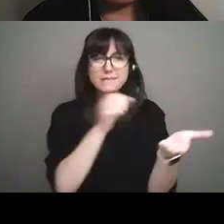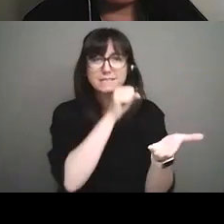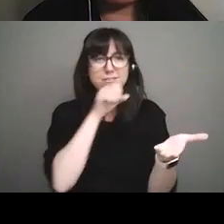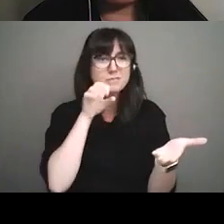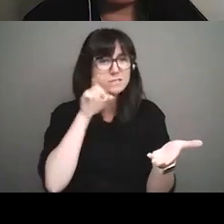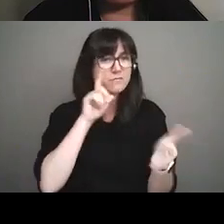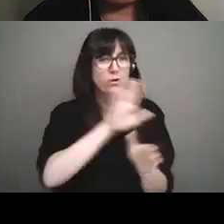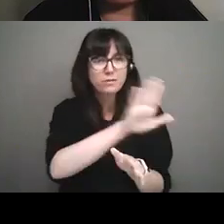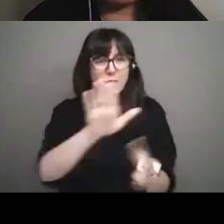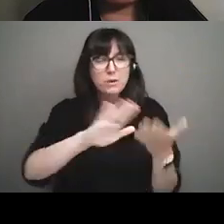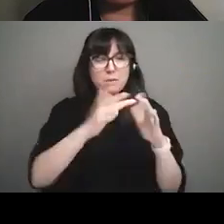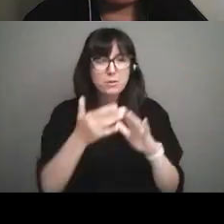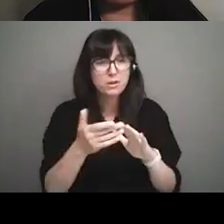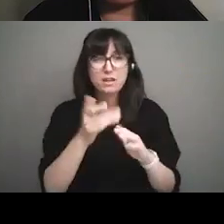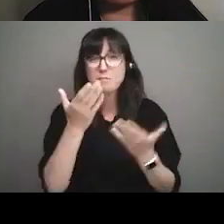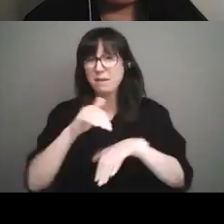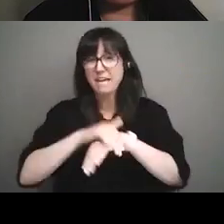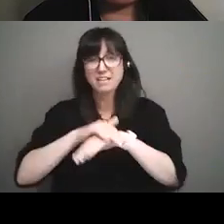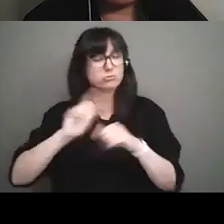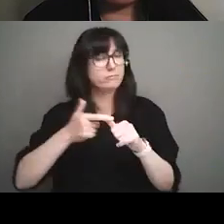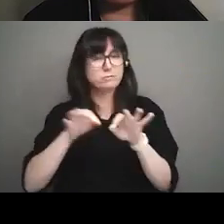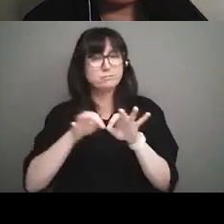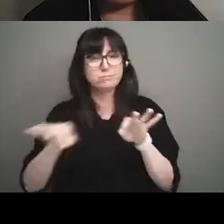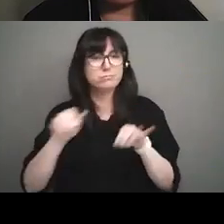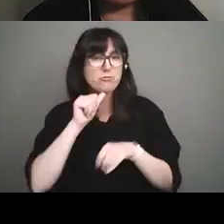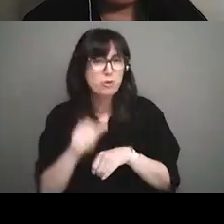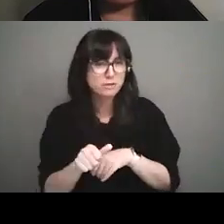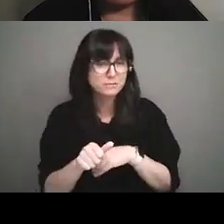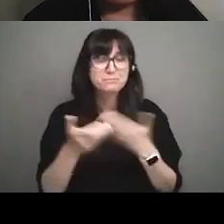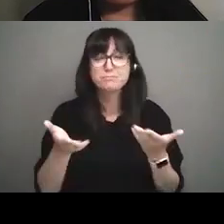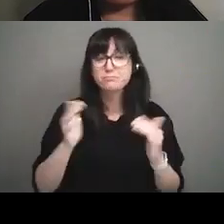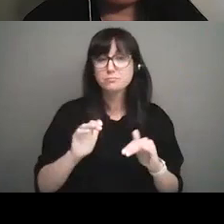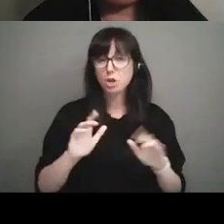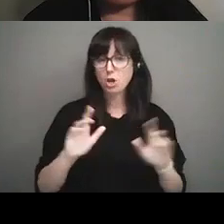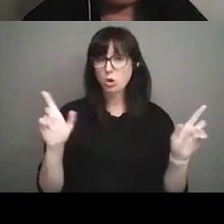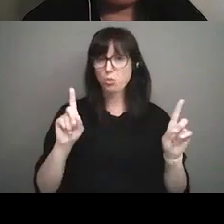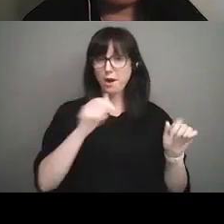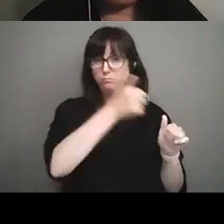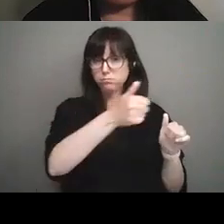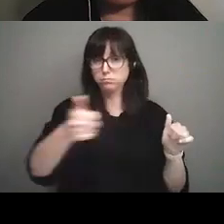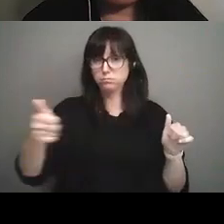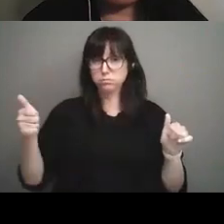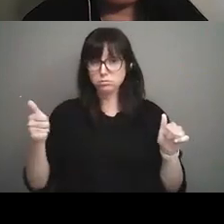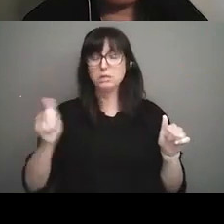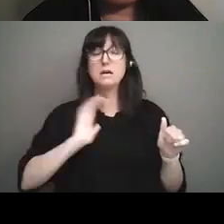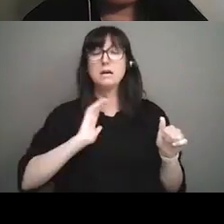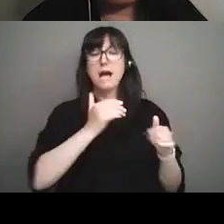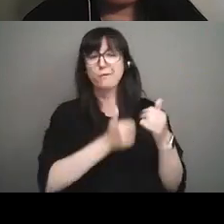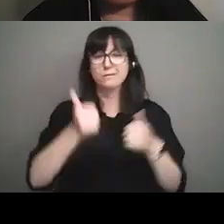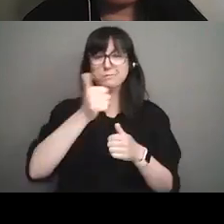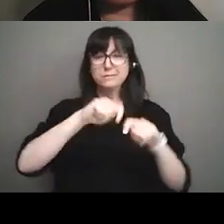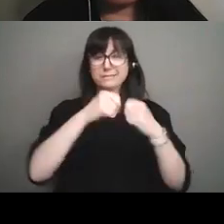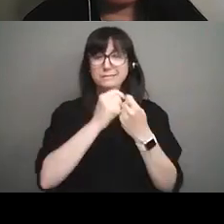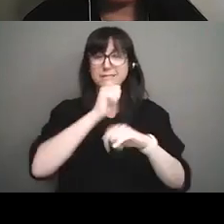community for whom English may not be their first language. In terms of location, our executive team is based in London